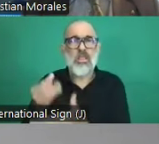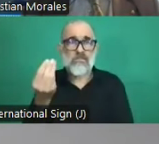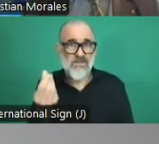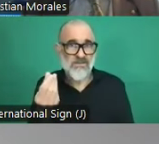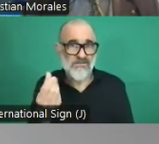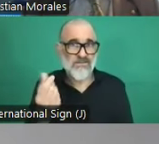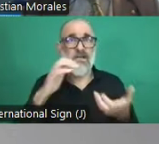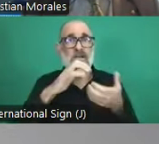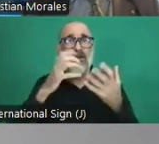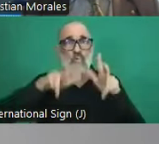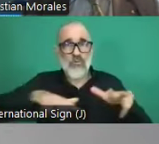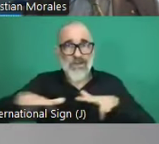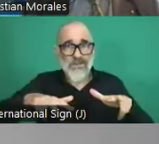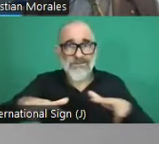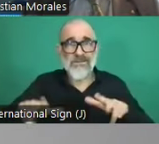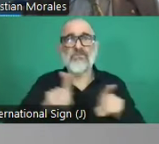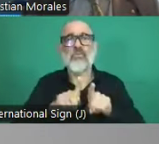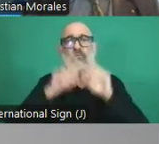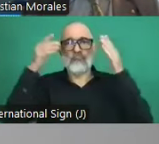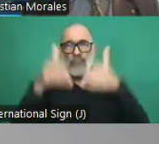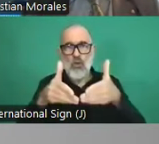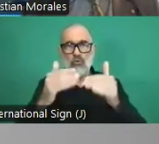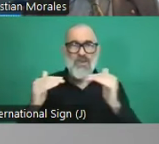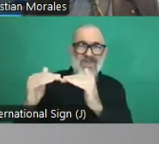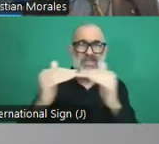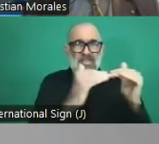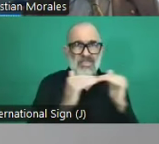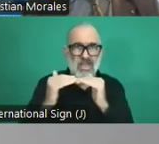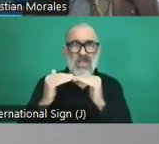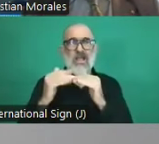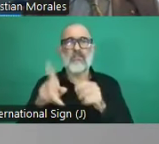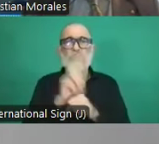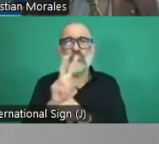most vulnerable populations. The PAHO report confirmed